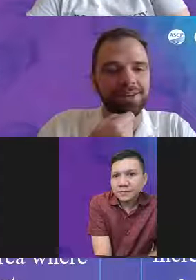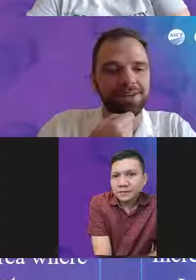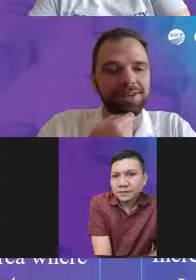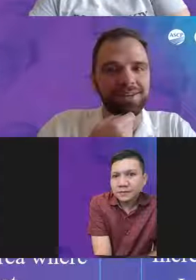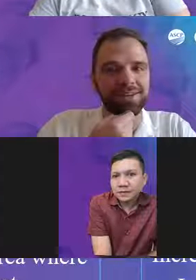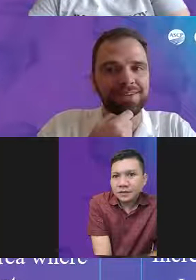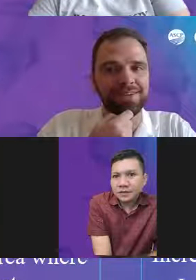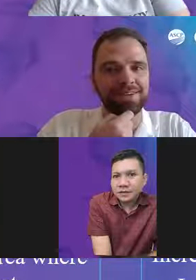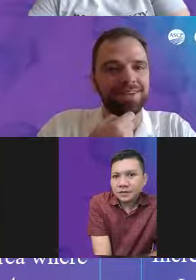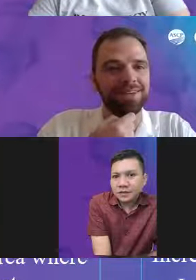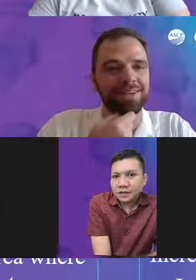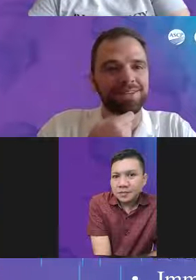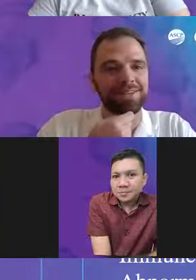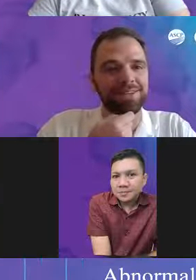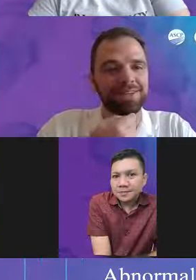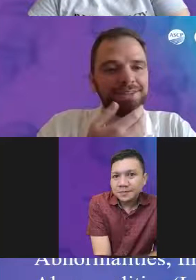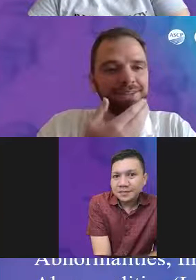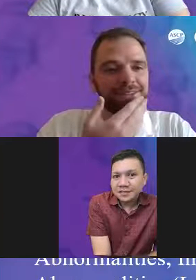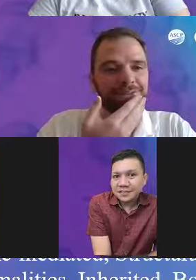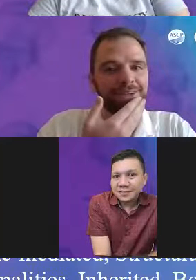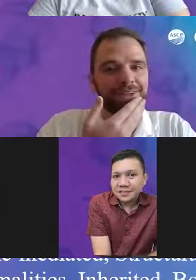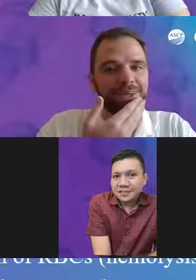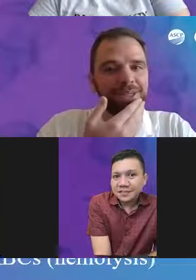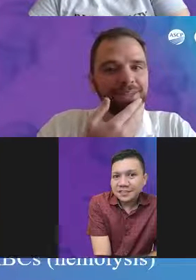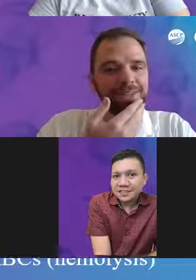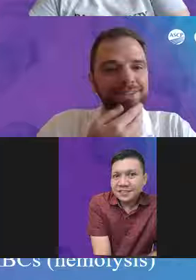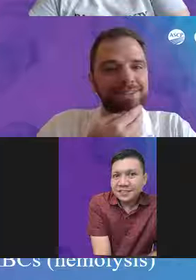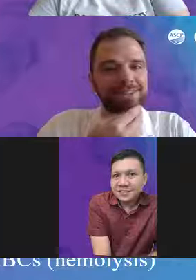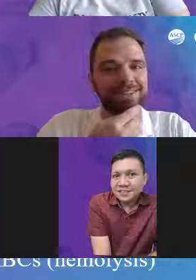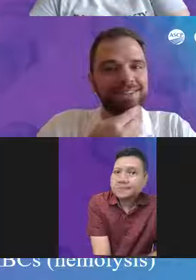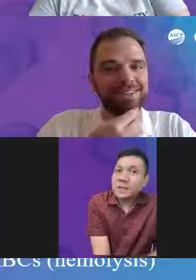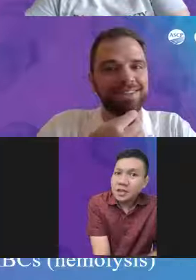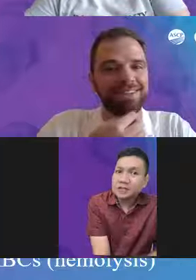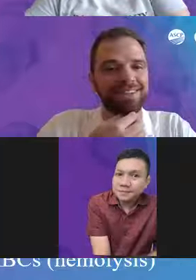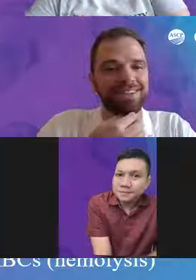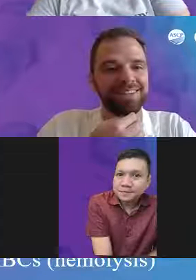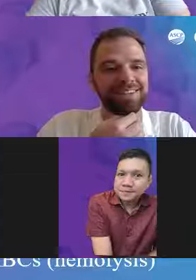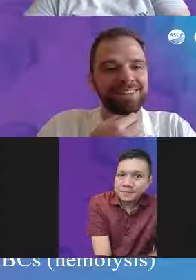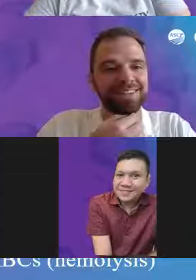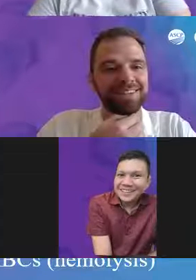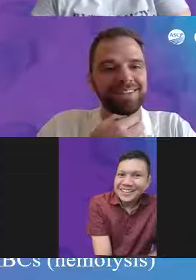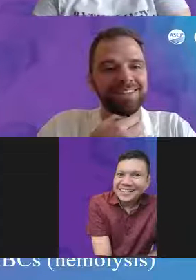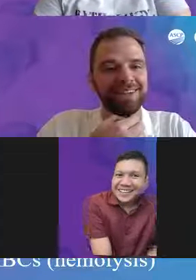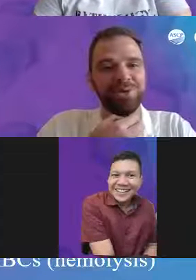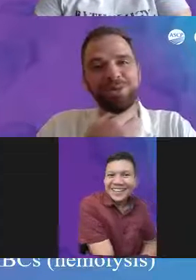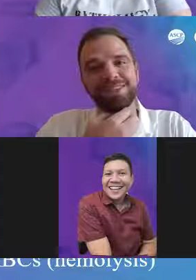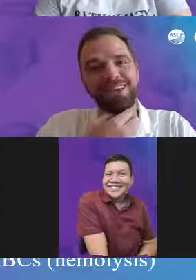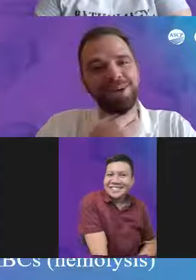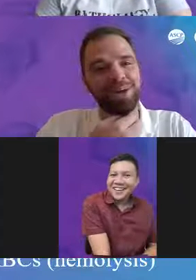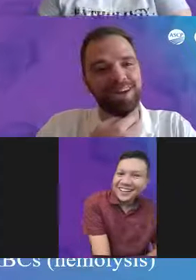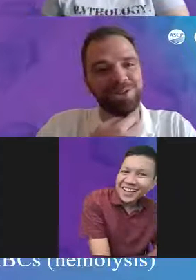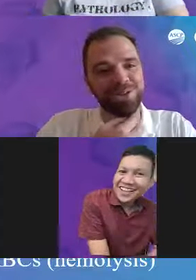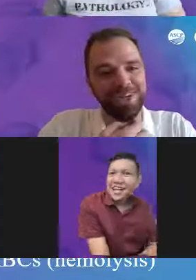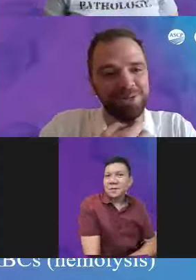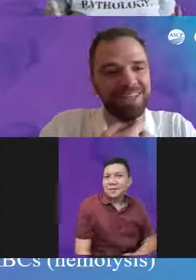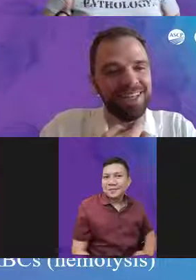What do you mean, how does it help us? Does it lead us to different anemias? You're just trying to move me along. I'm getting excited. It was a